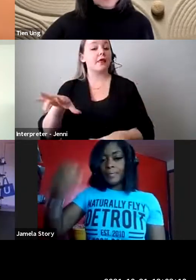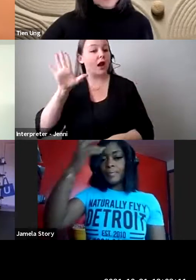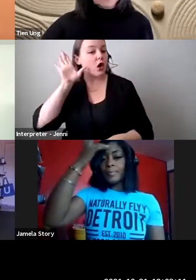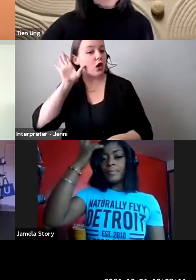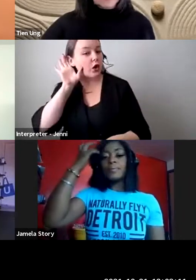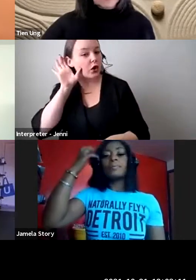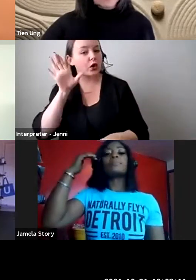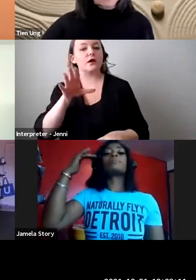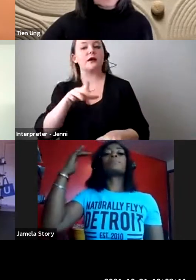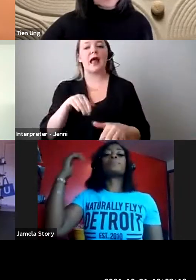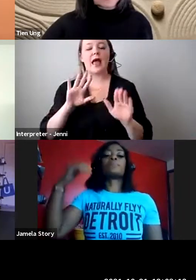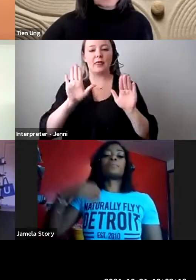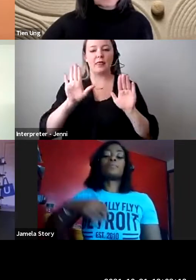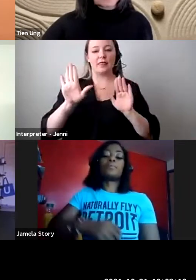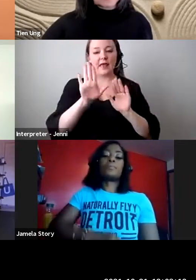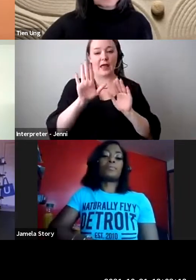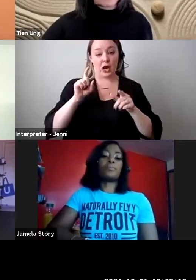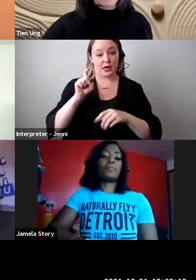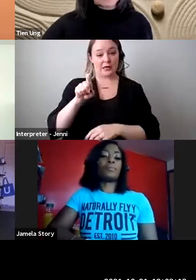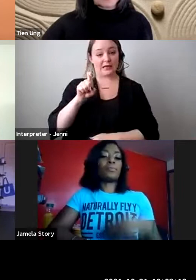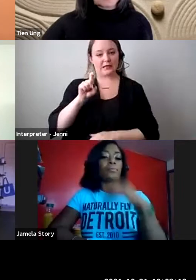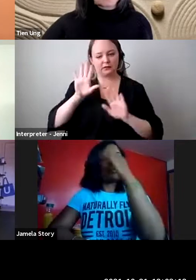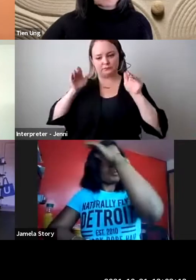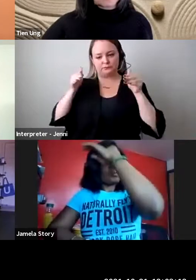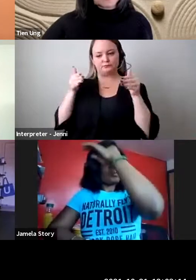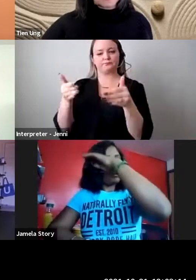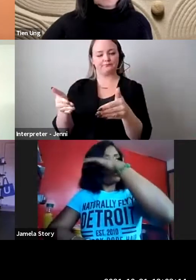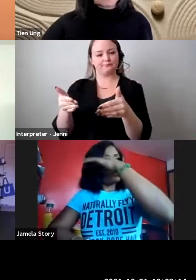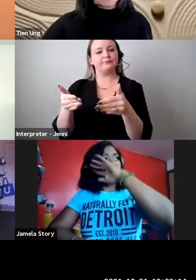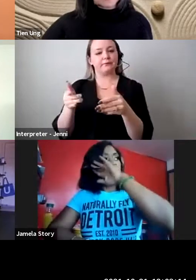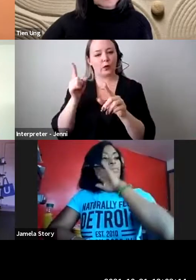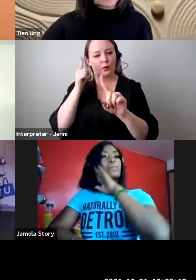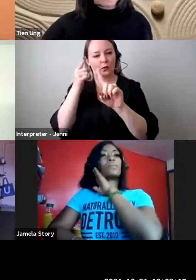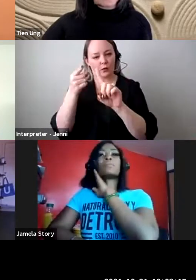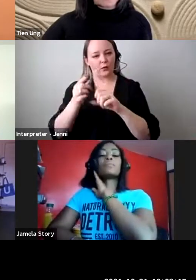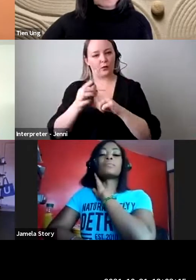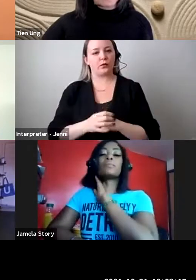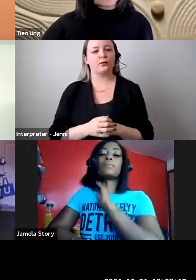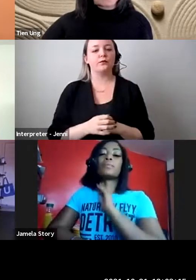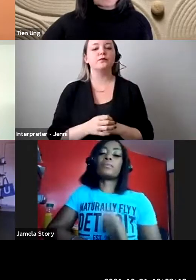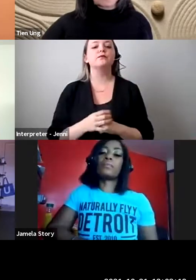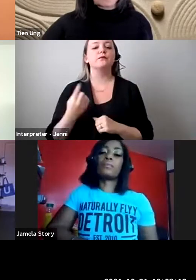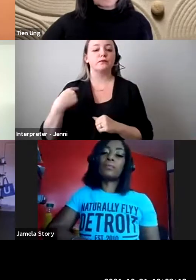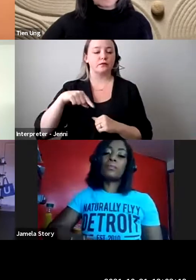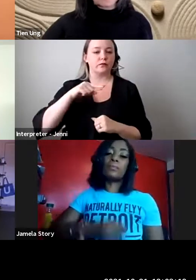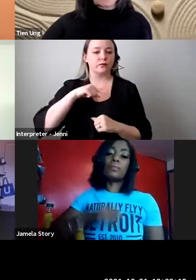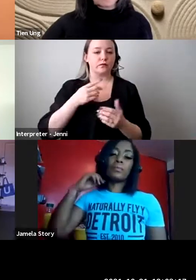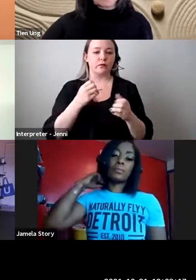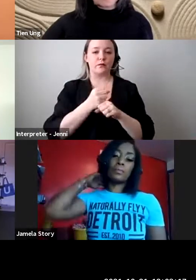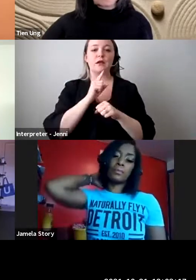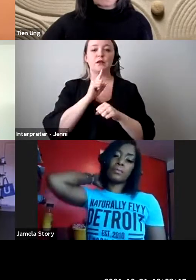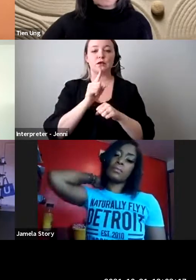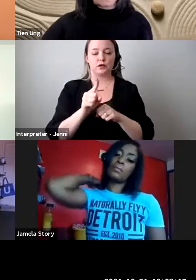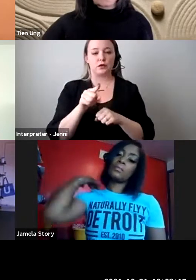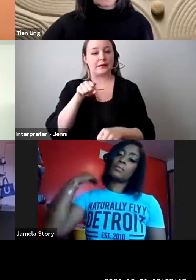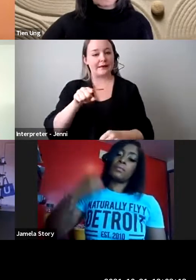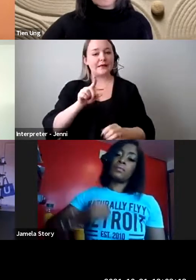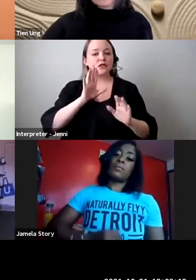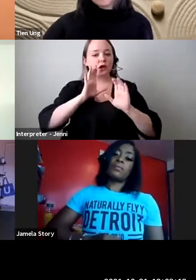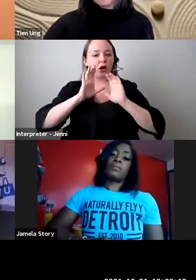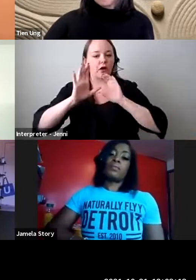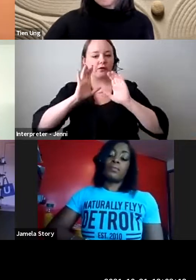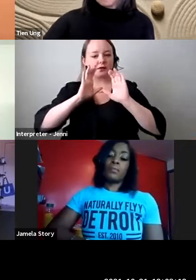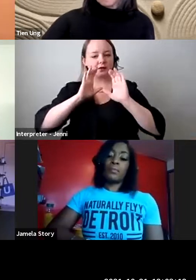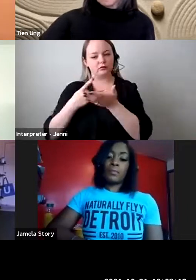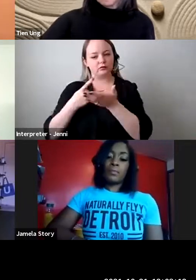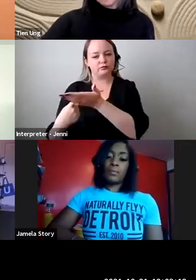needs are centered and accounted for. We want to make sure that we accomplish these through these conversations,